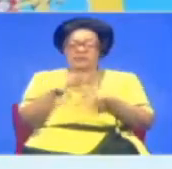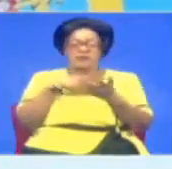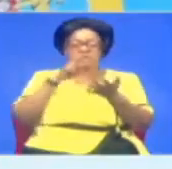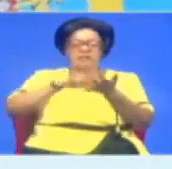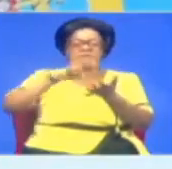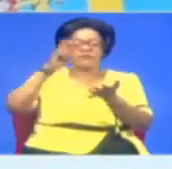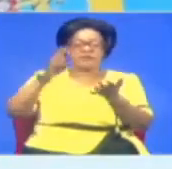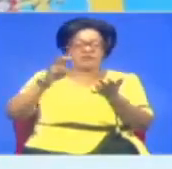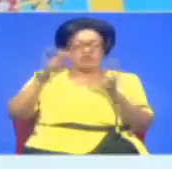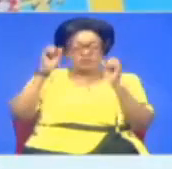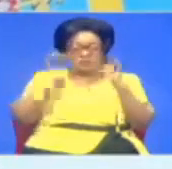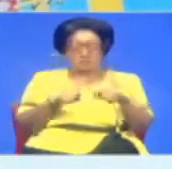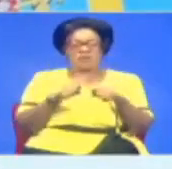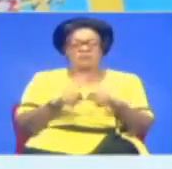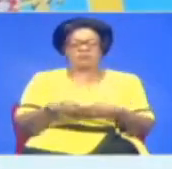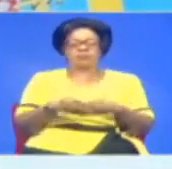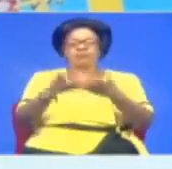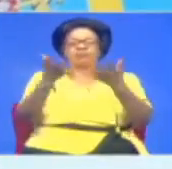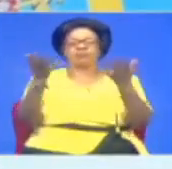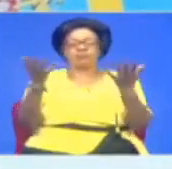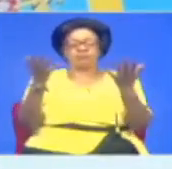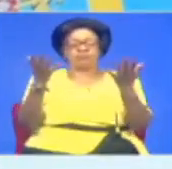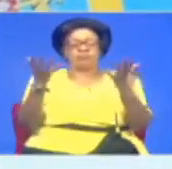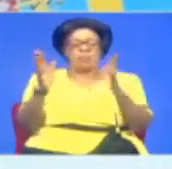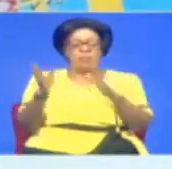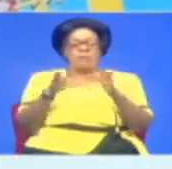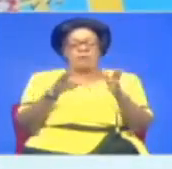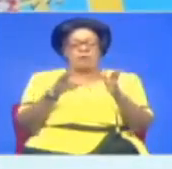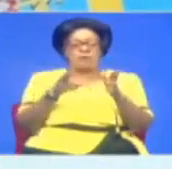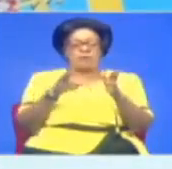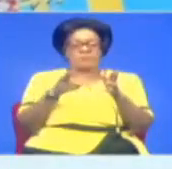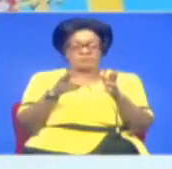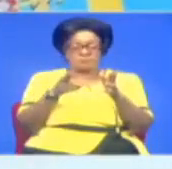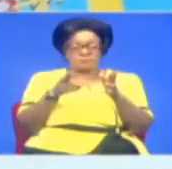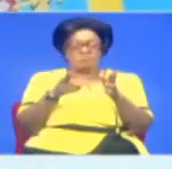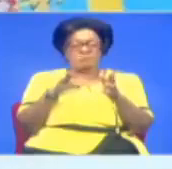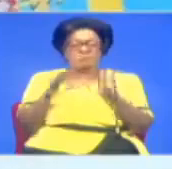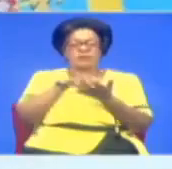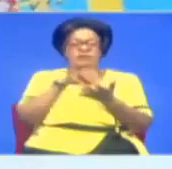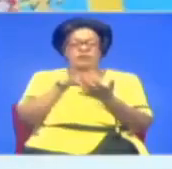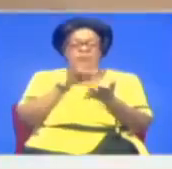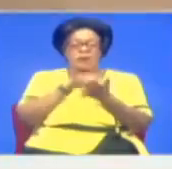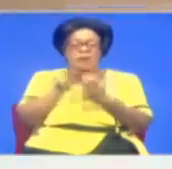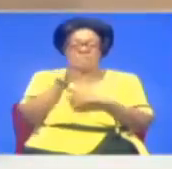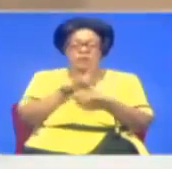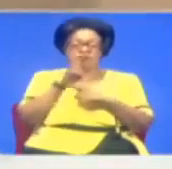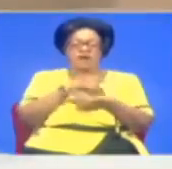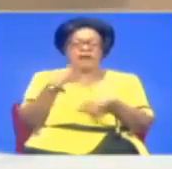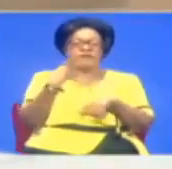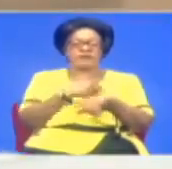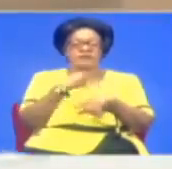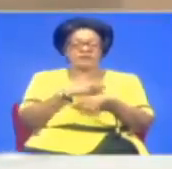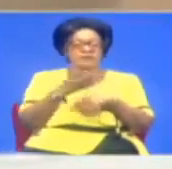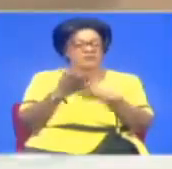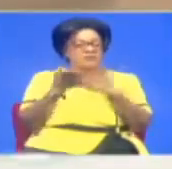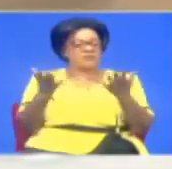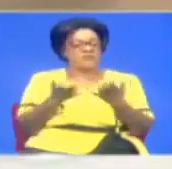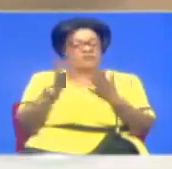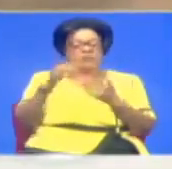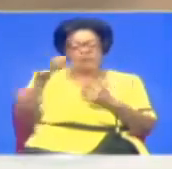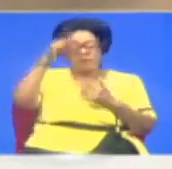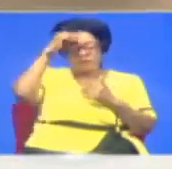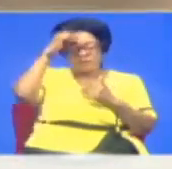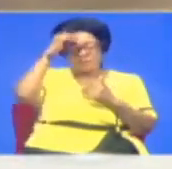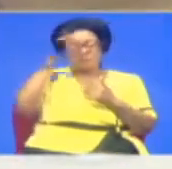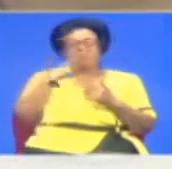be distributed under the normal supply chain conditions that we use for our vaccines here. The government says they are open to